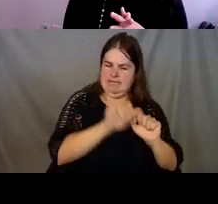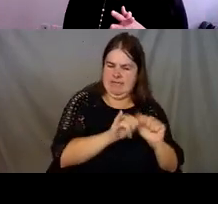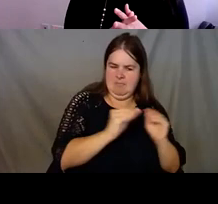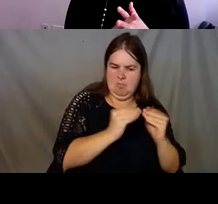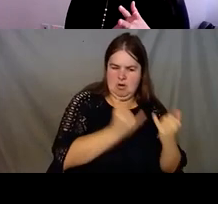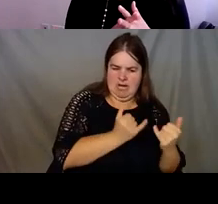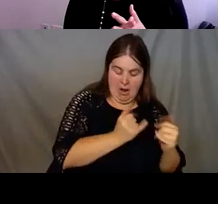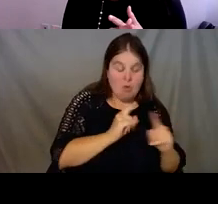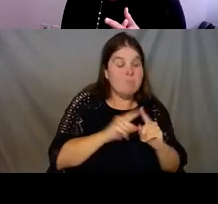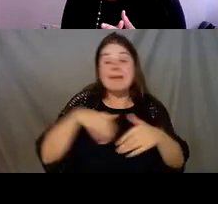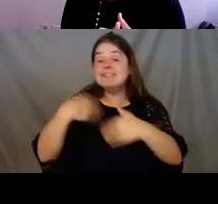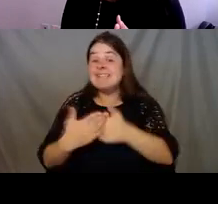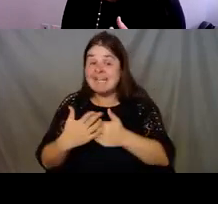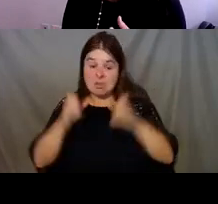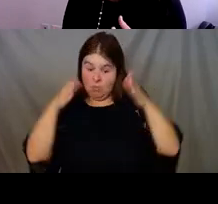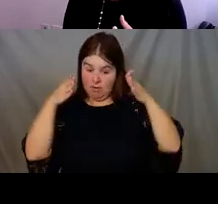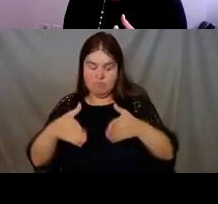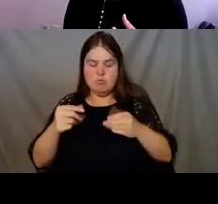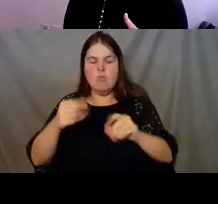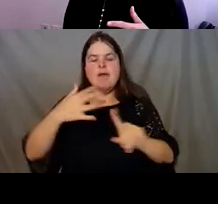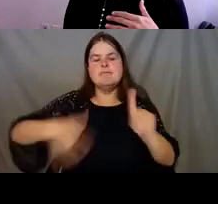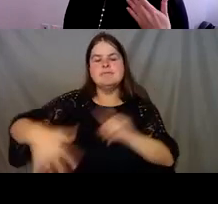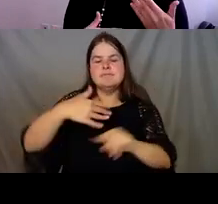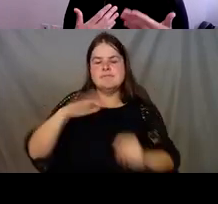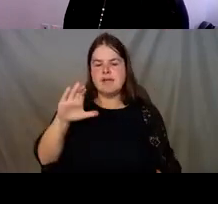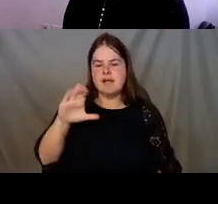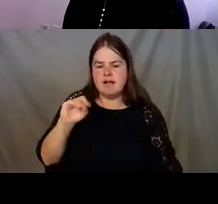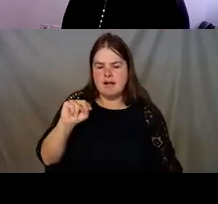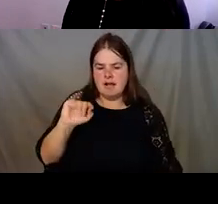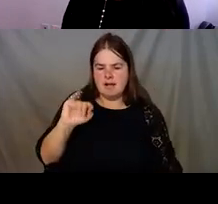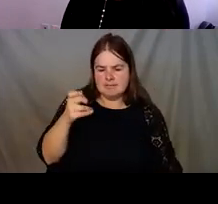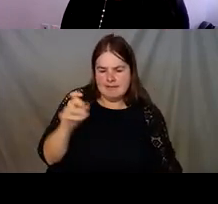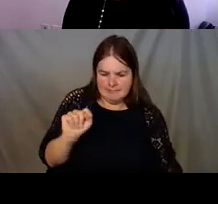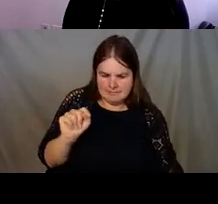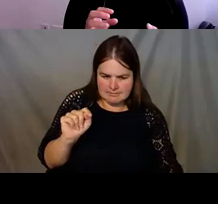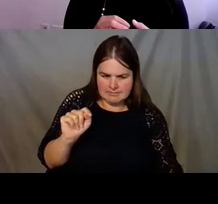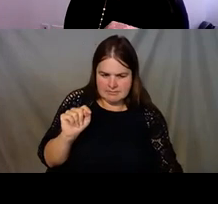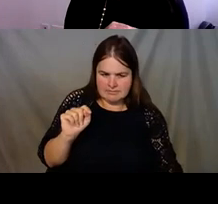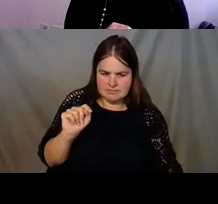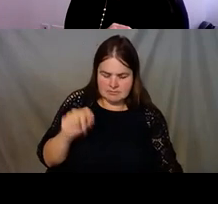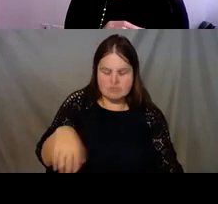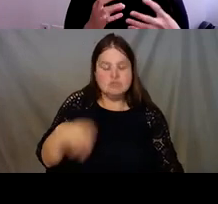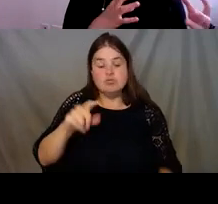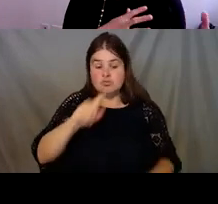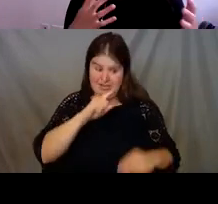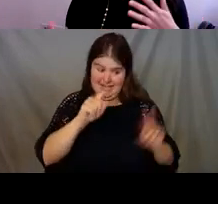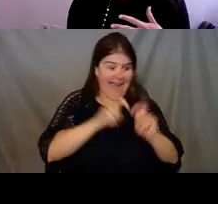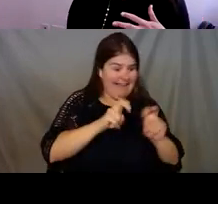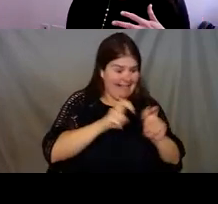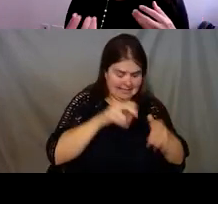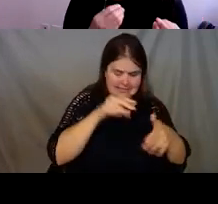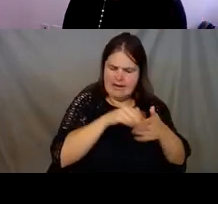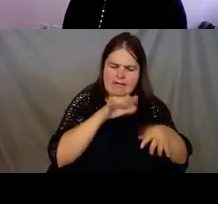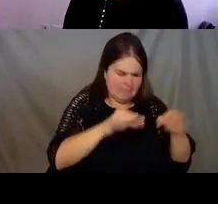on next is context. Which brings us to the question of, if there are